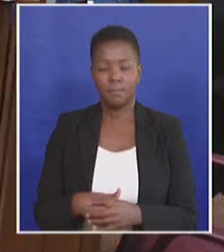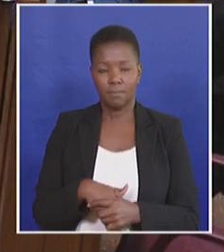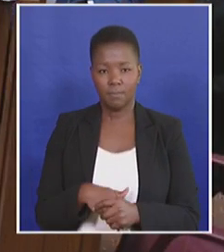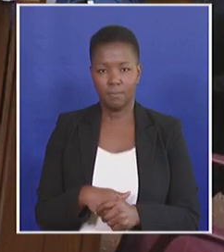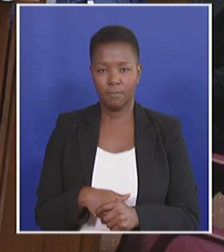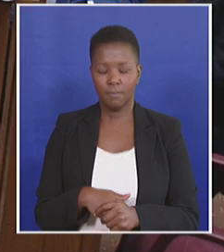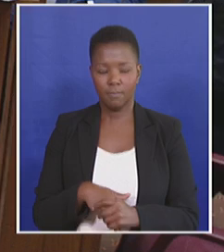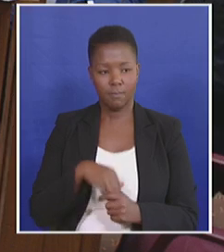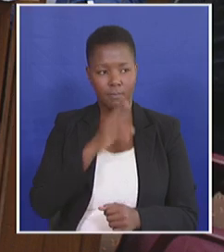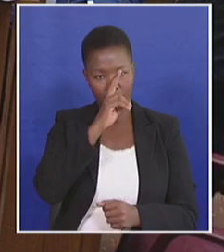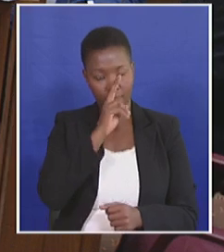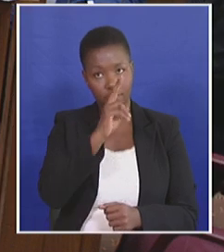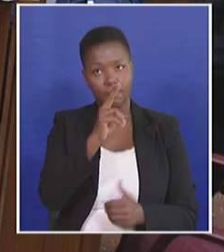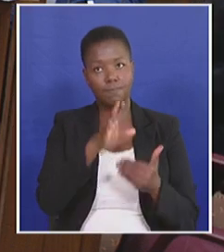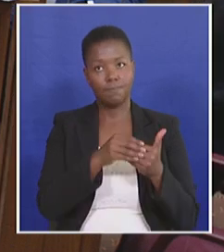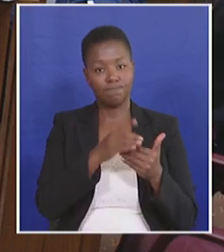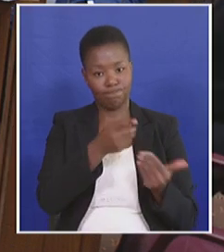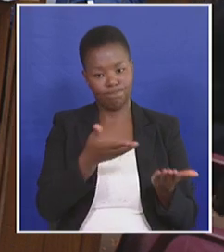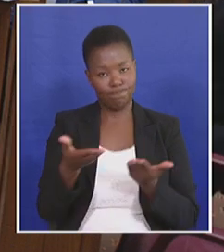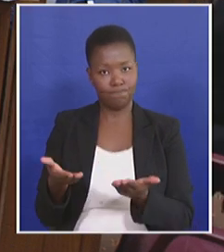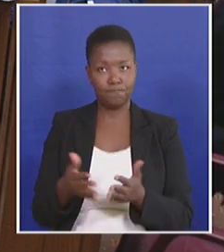Honorable Mikelakis.